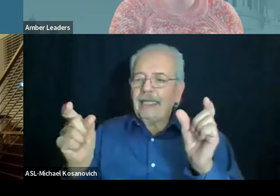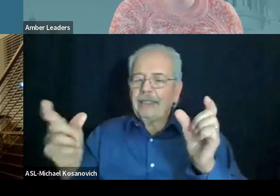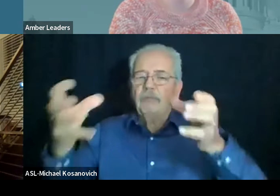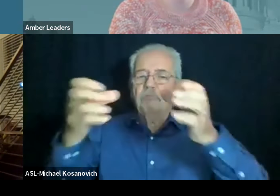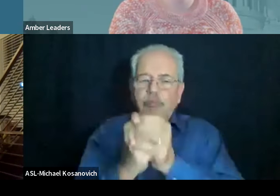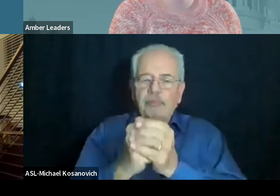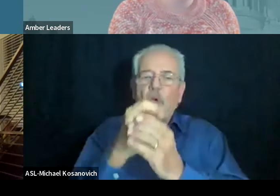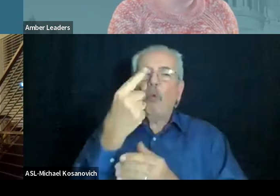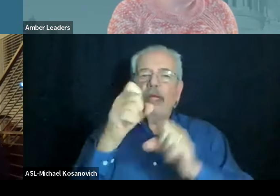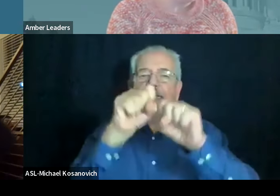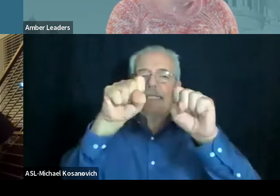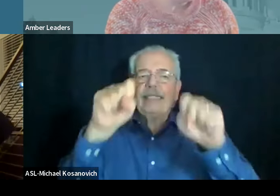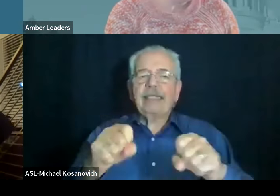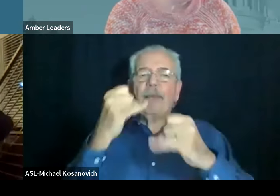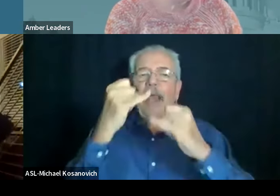end.